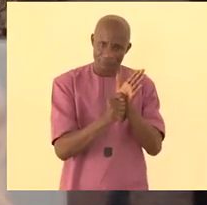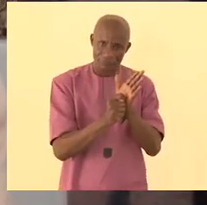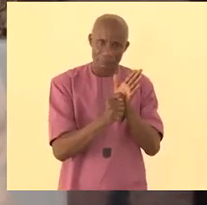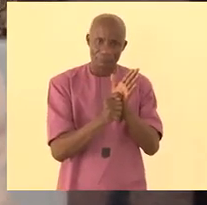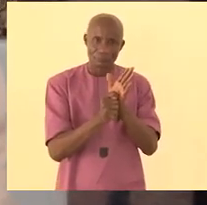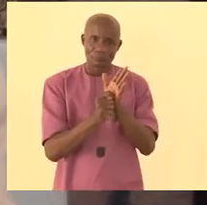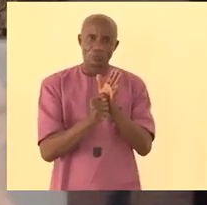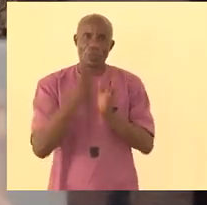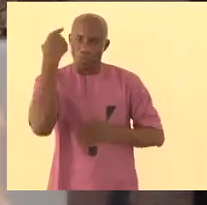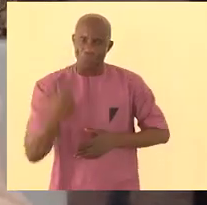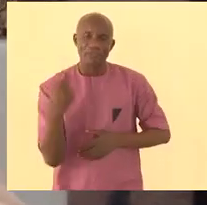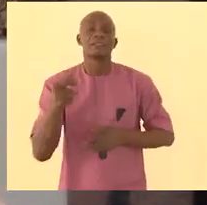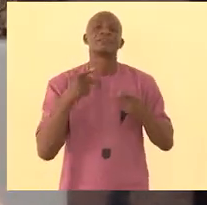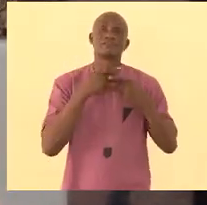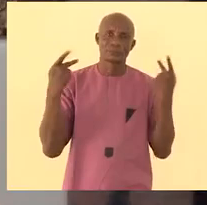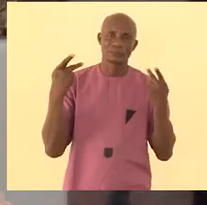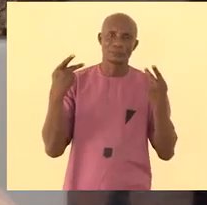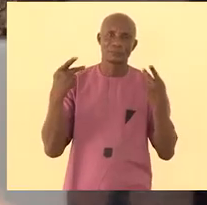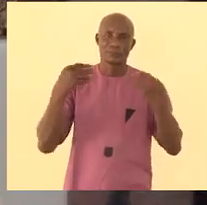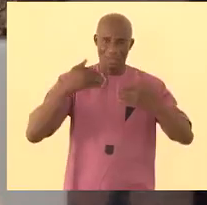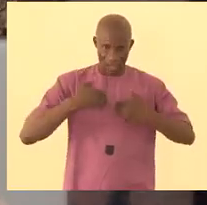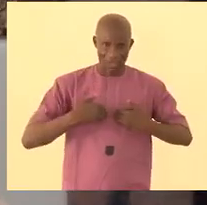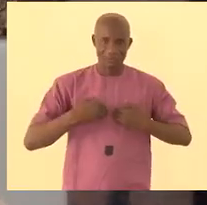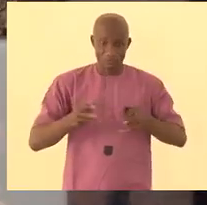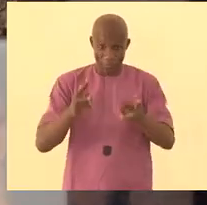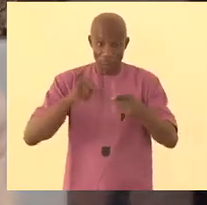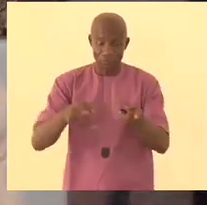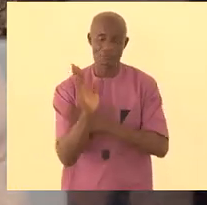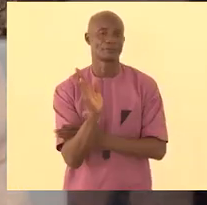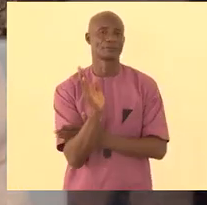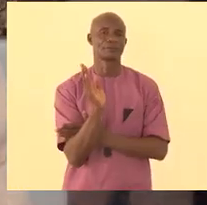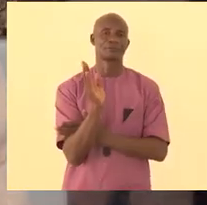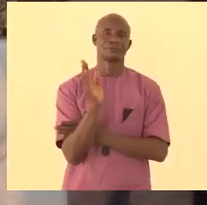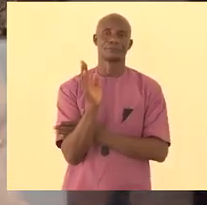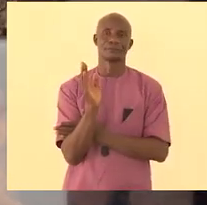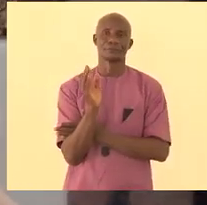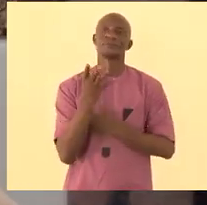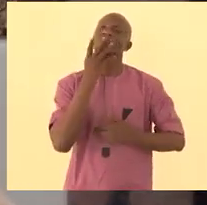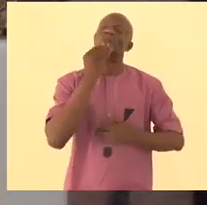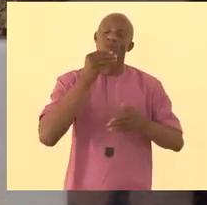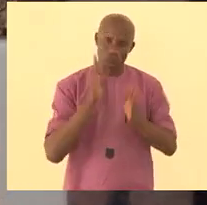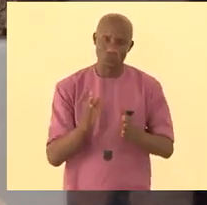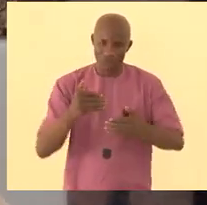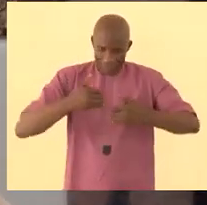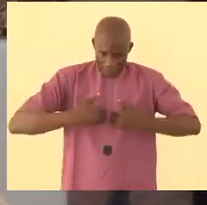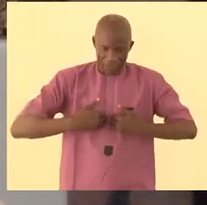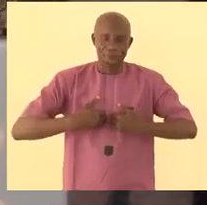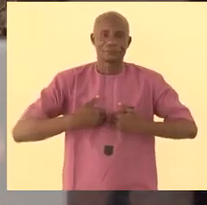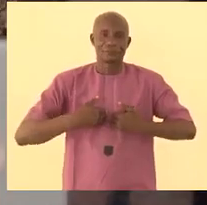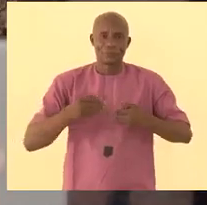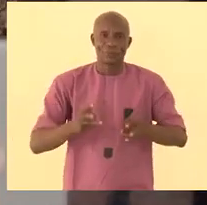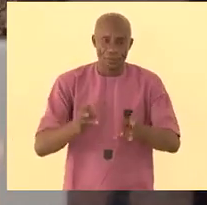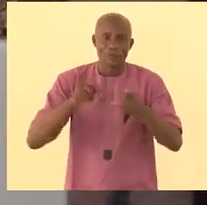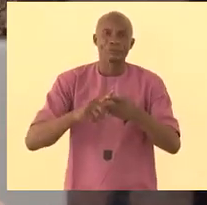Order, only the priest had the right of access to God. The Jews had access only to the